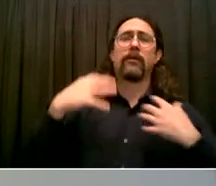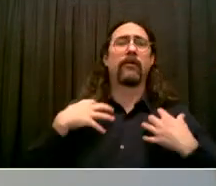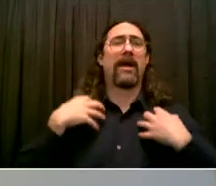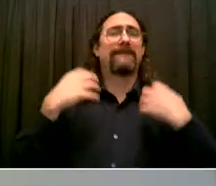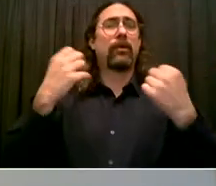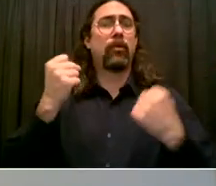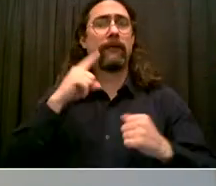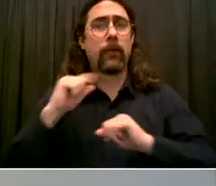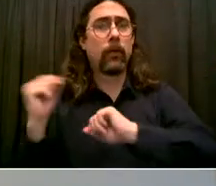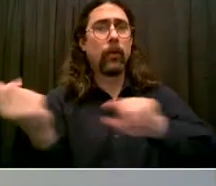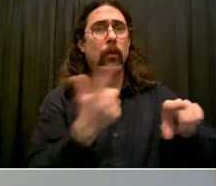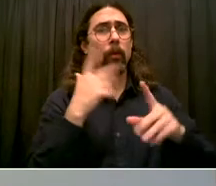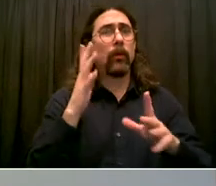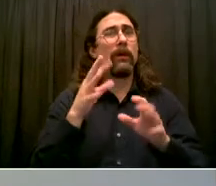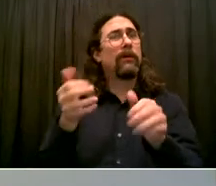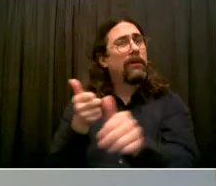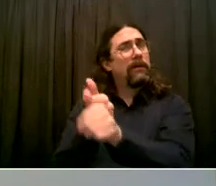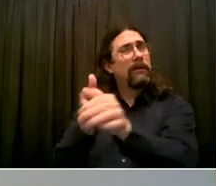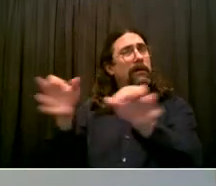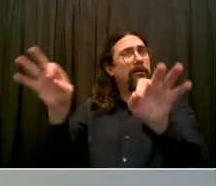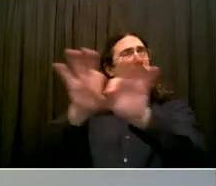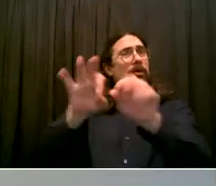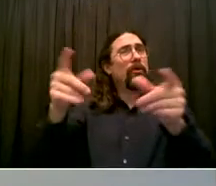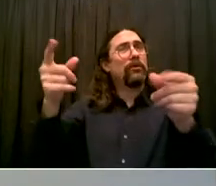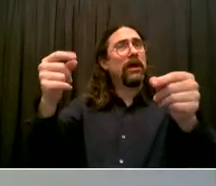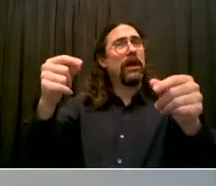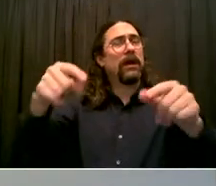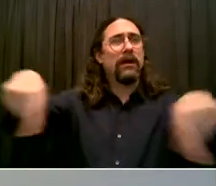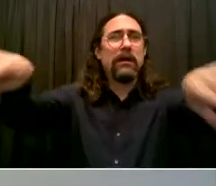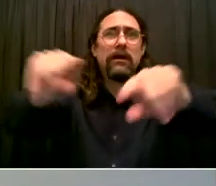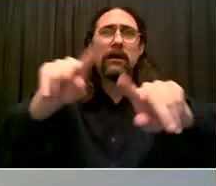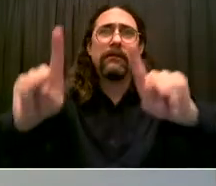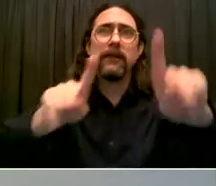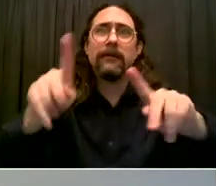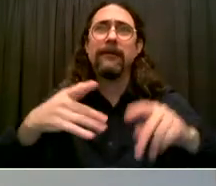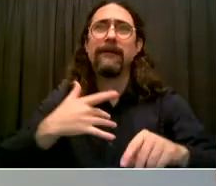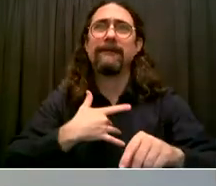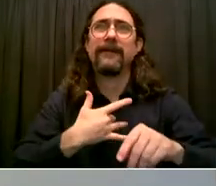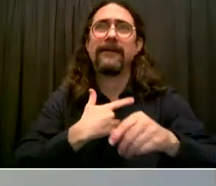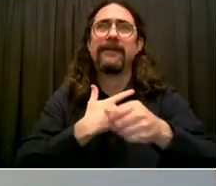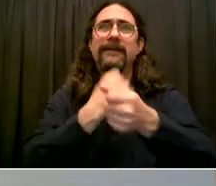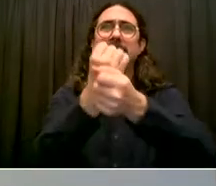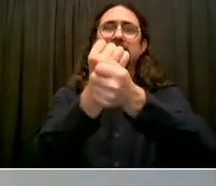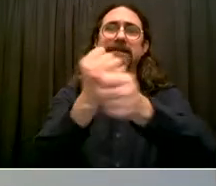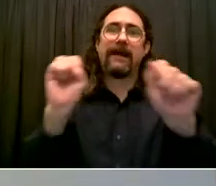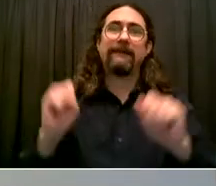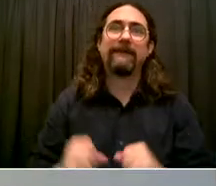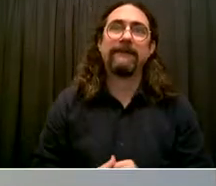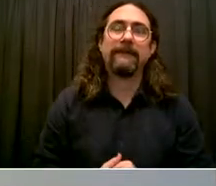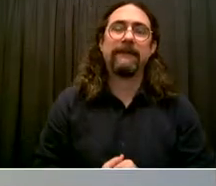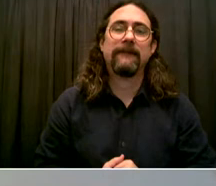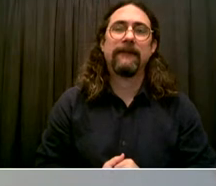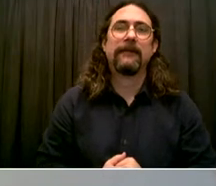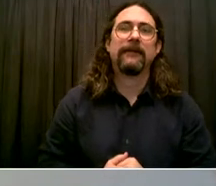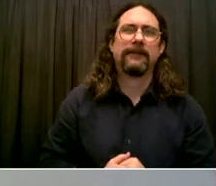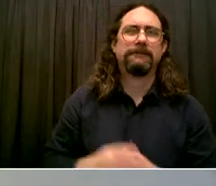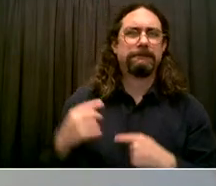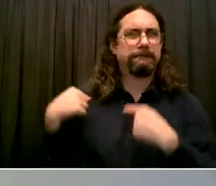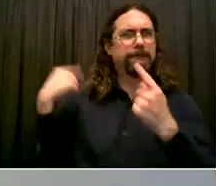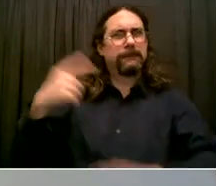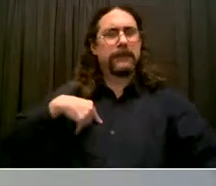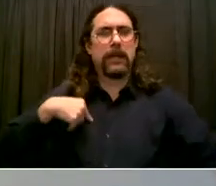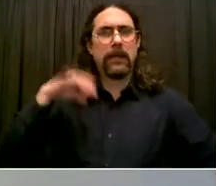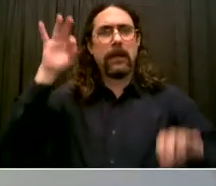to avoid doing are actually going to be places where they can go back and return and enjoy the activities that they've had for us. And so part of that